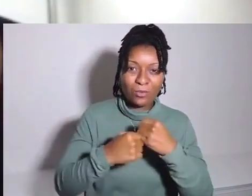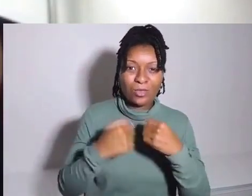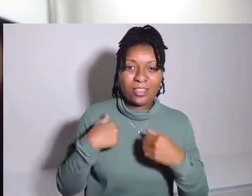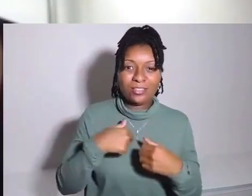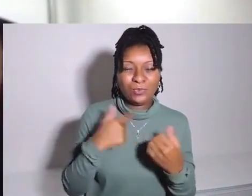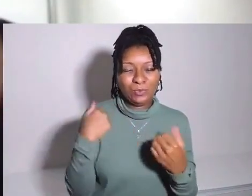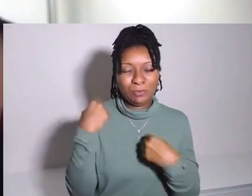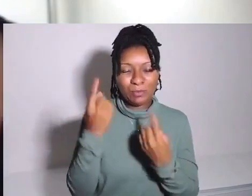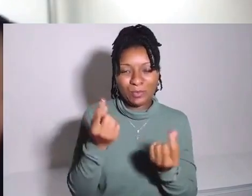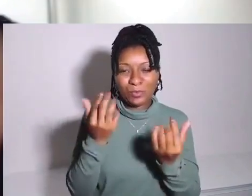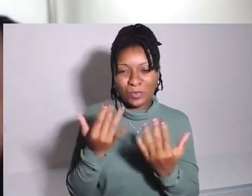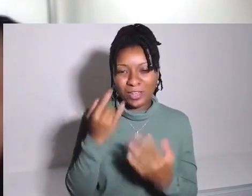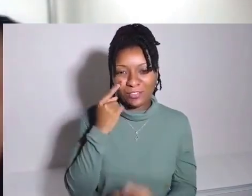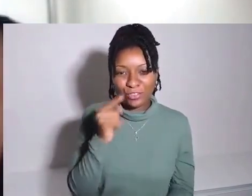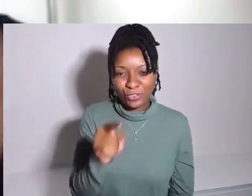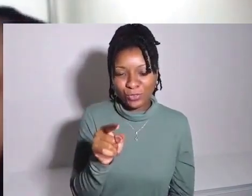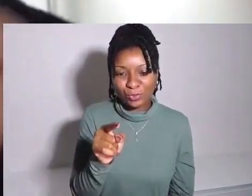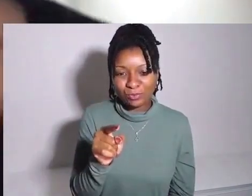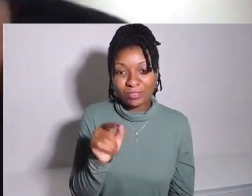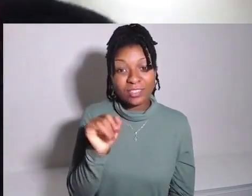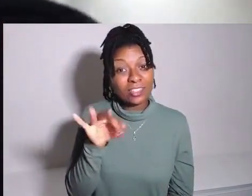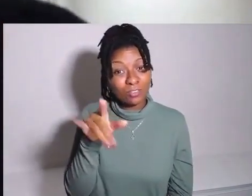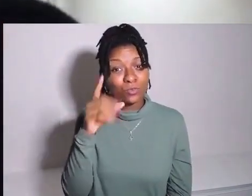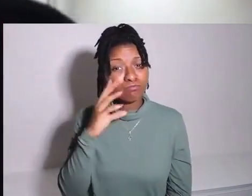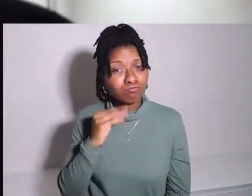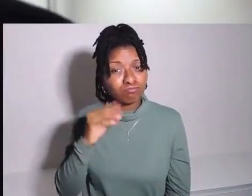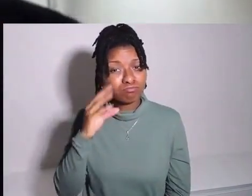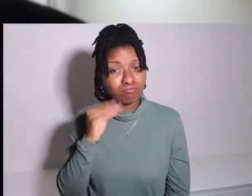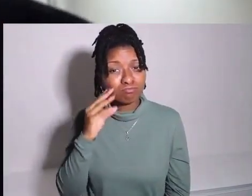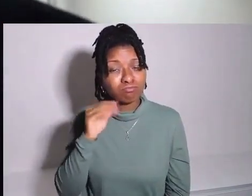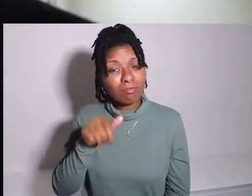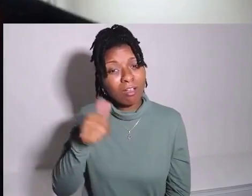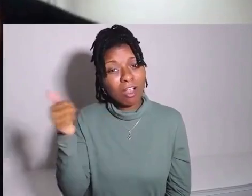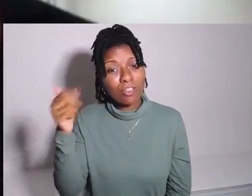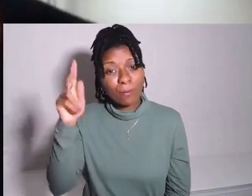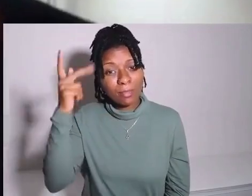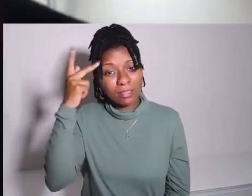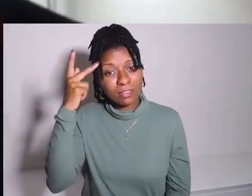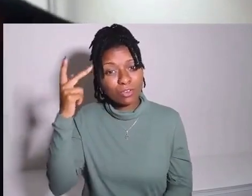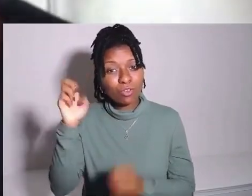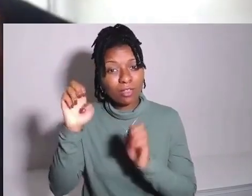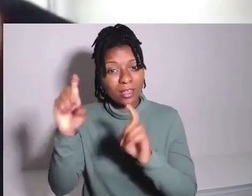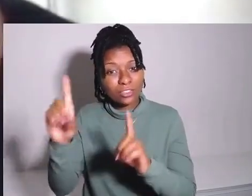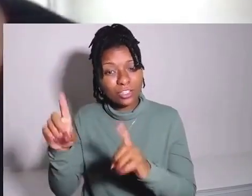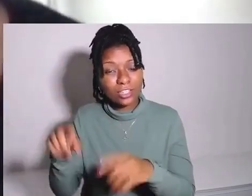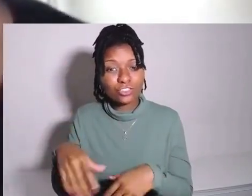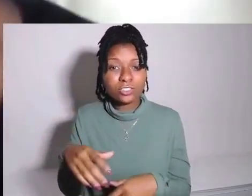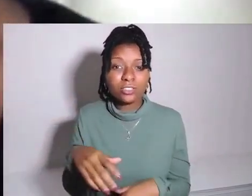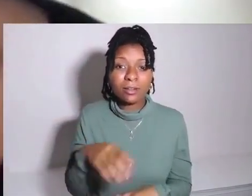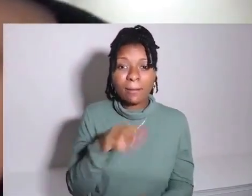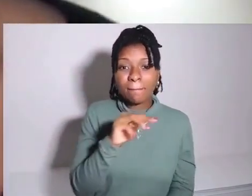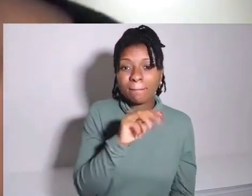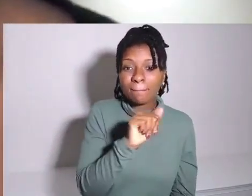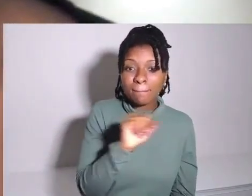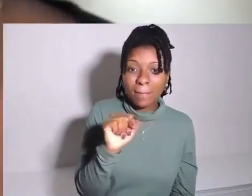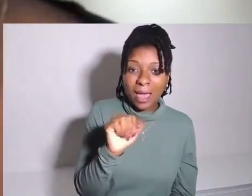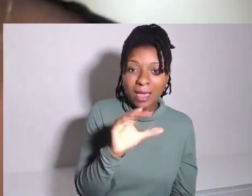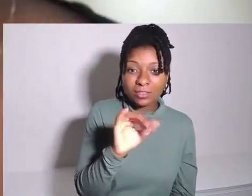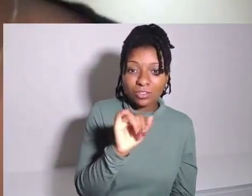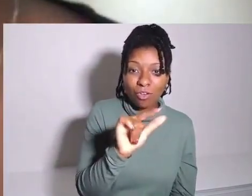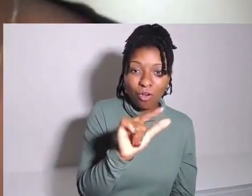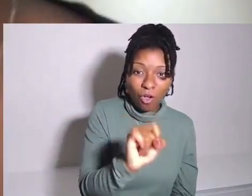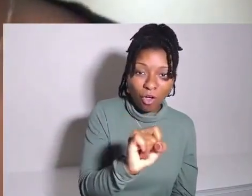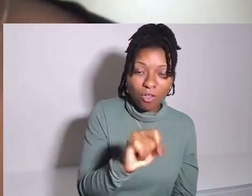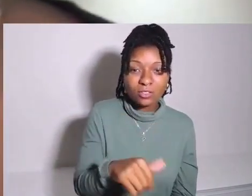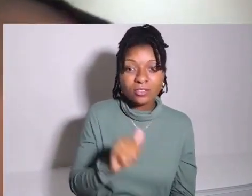you. And if you've joined us before for any of our political education or mass calls, the self-care events we've